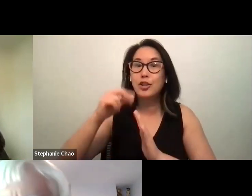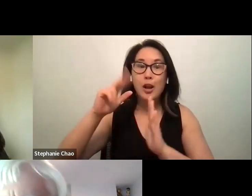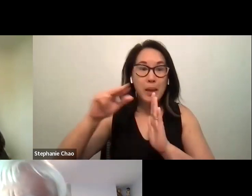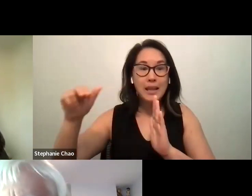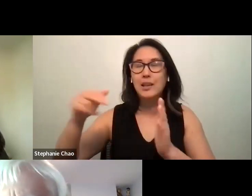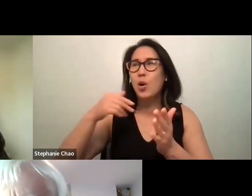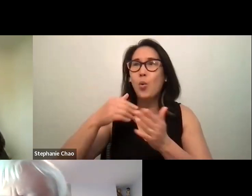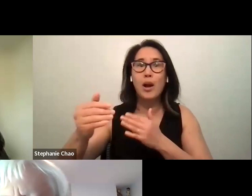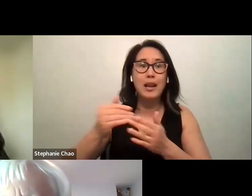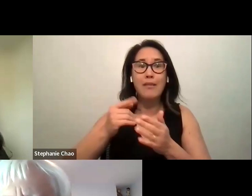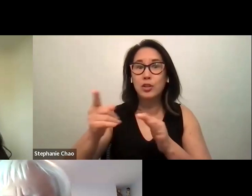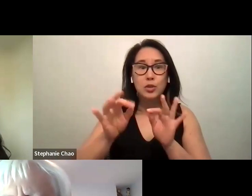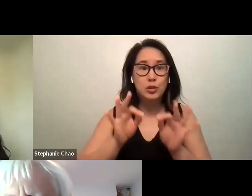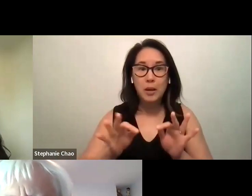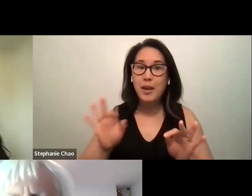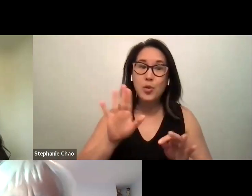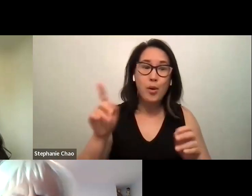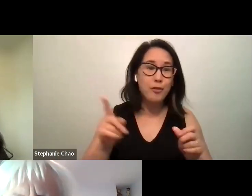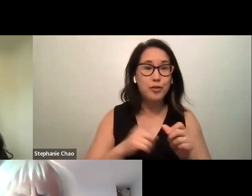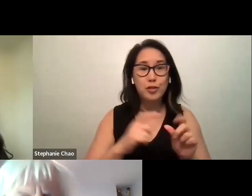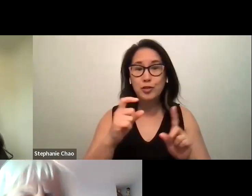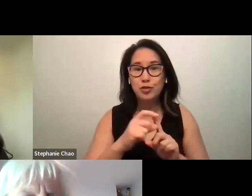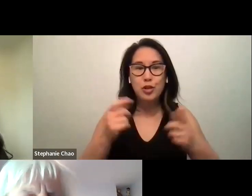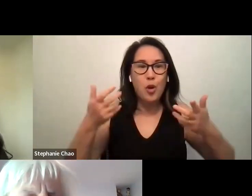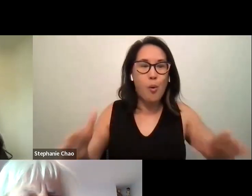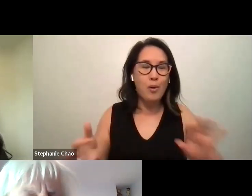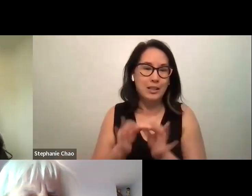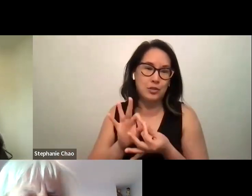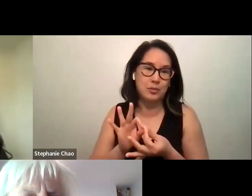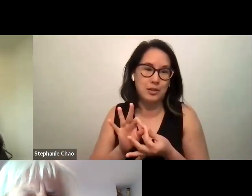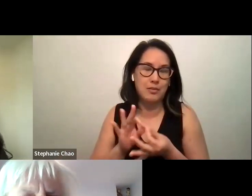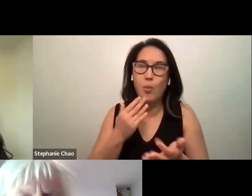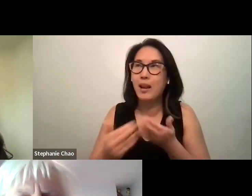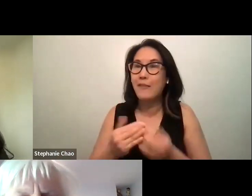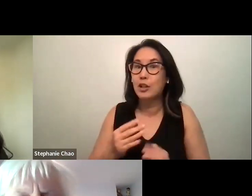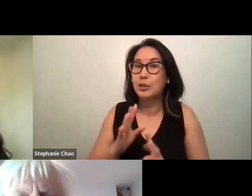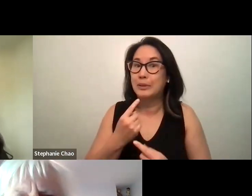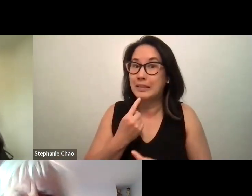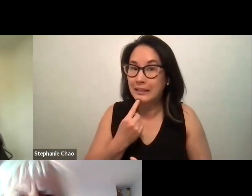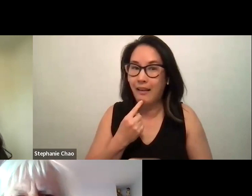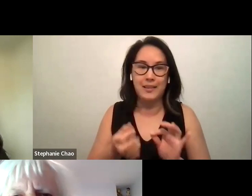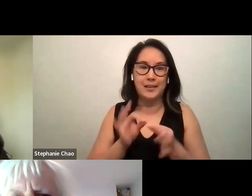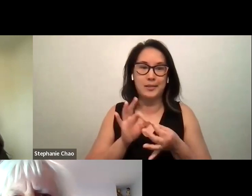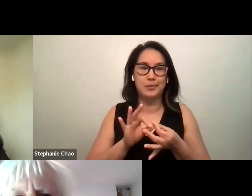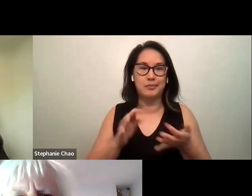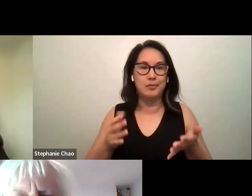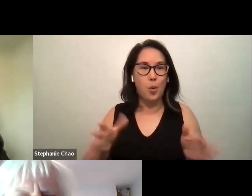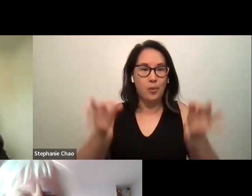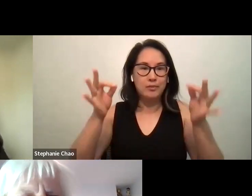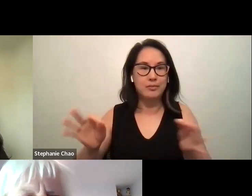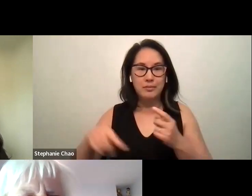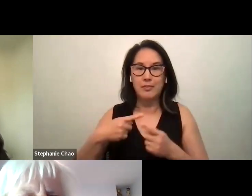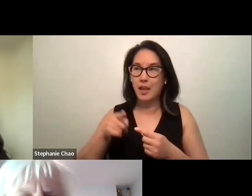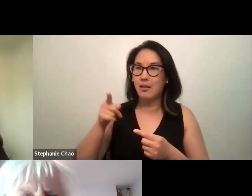whatever words come out of your mouth first, that is already an interpretation. You're already making a decision about